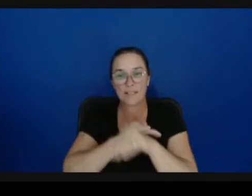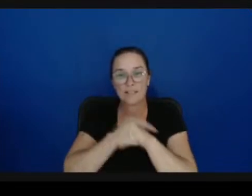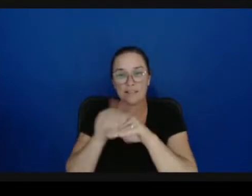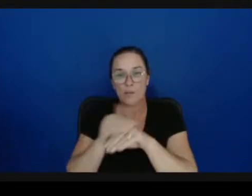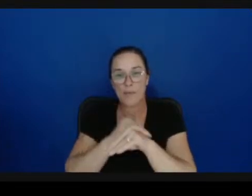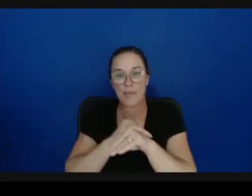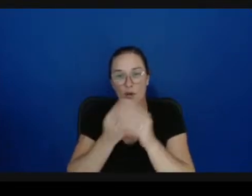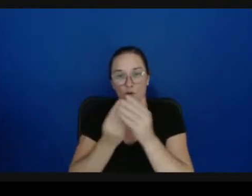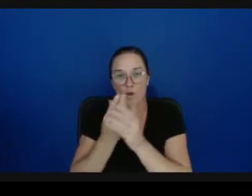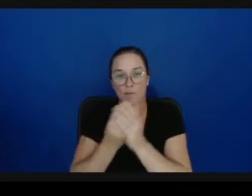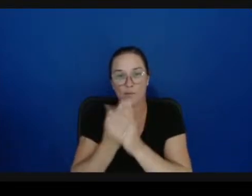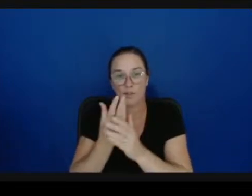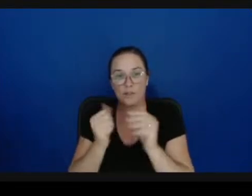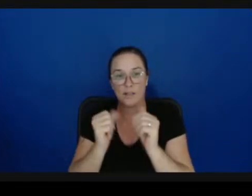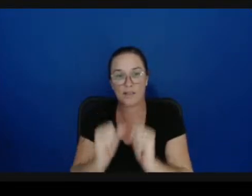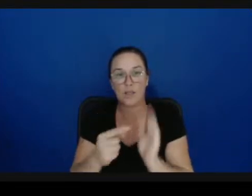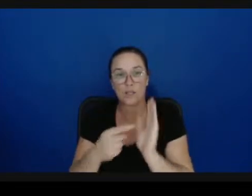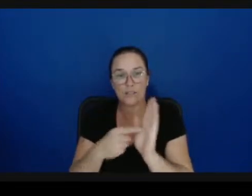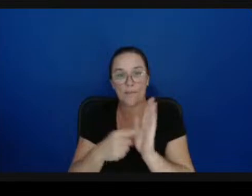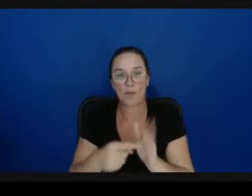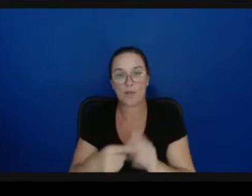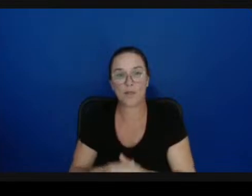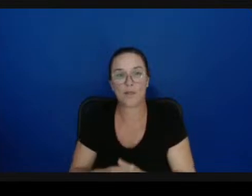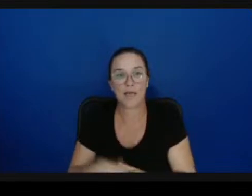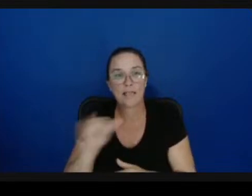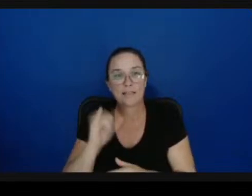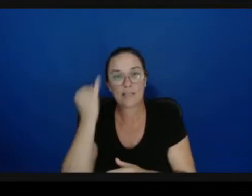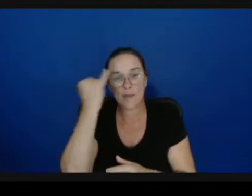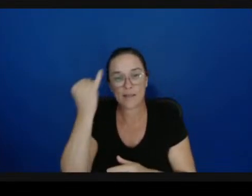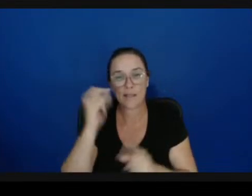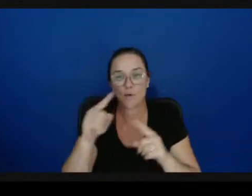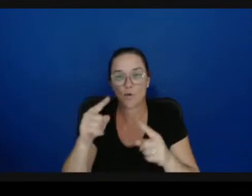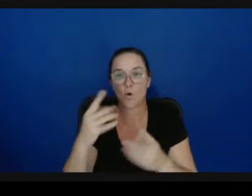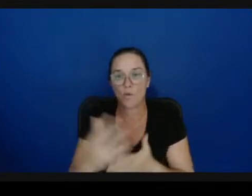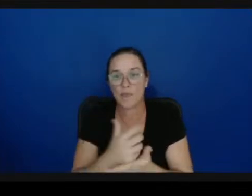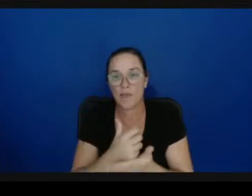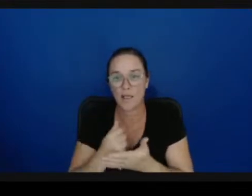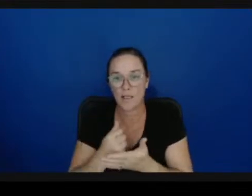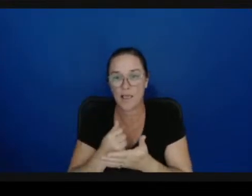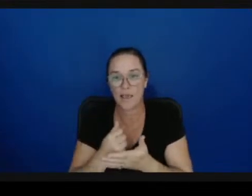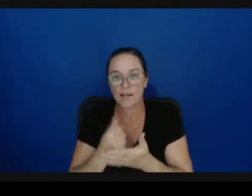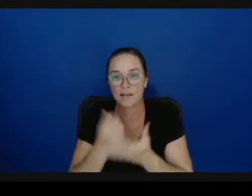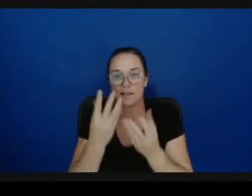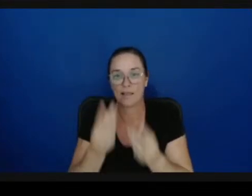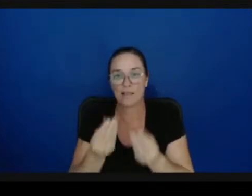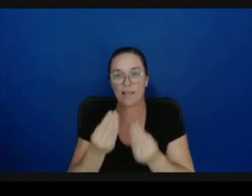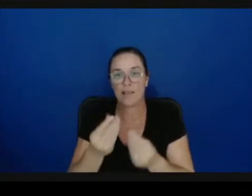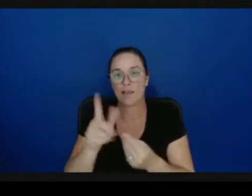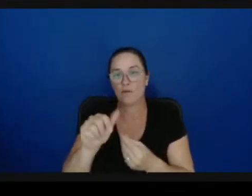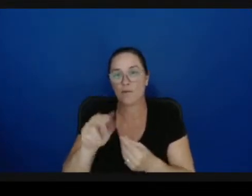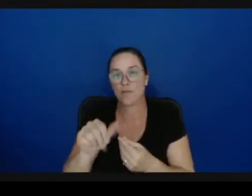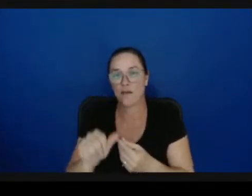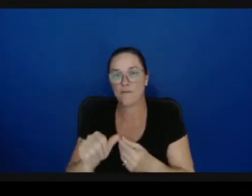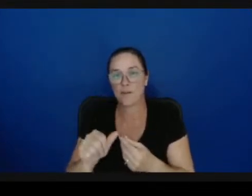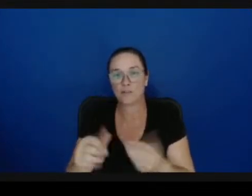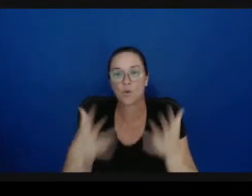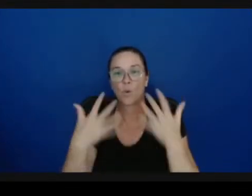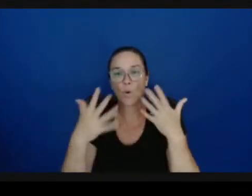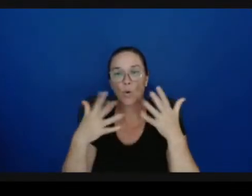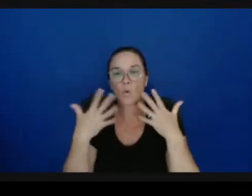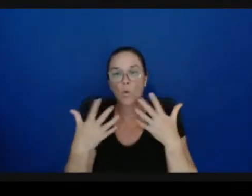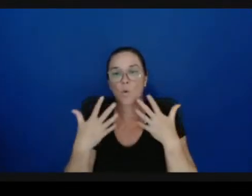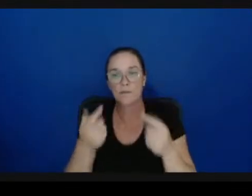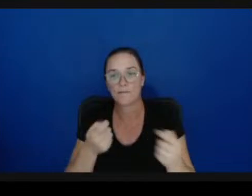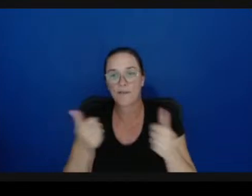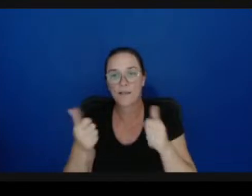sample as well. And it's the same idea. They're going and collecting the liquid lava. They are quenching it so it cools as quickly as possible